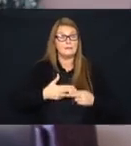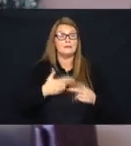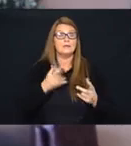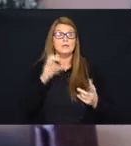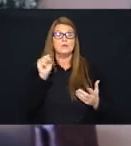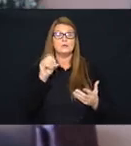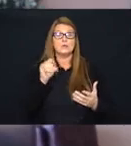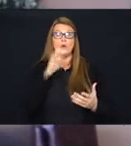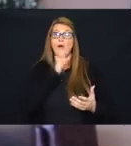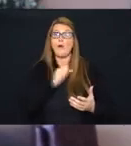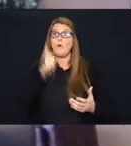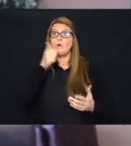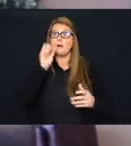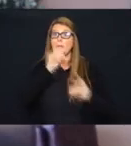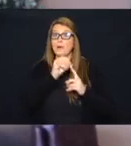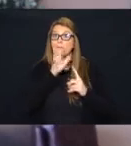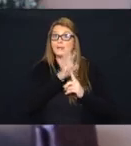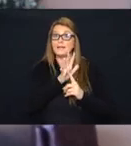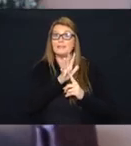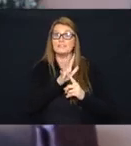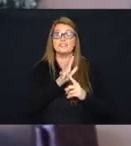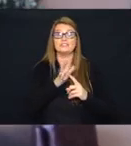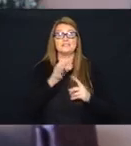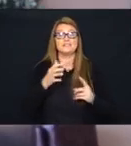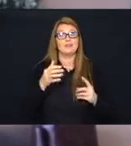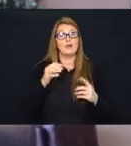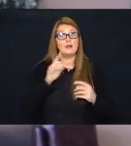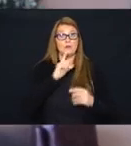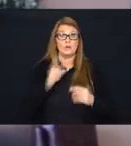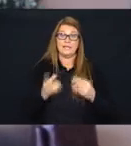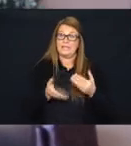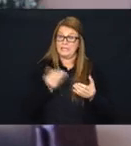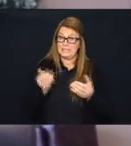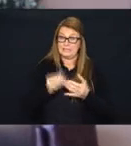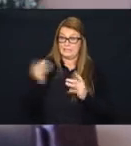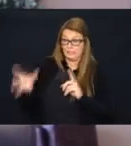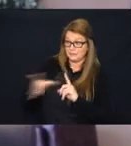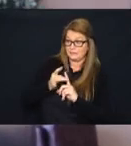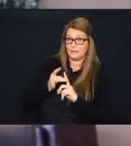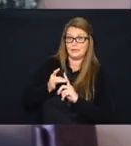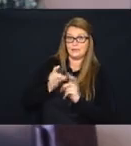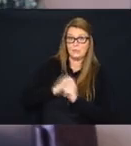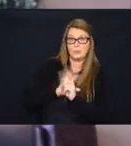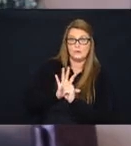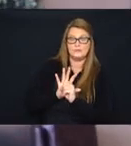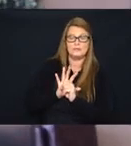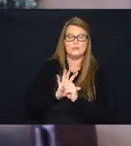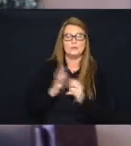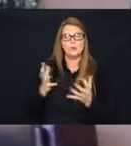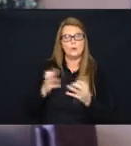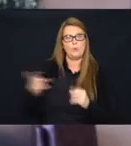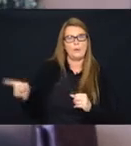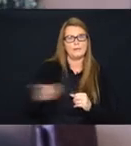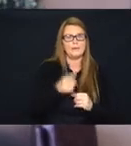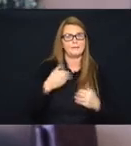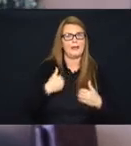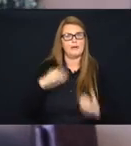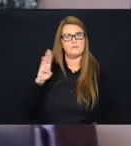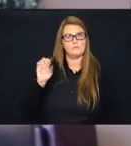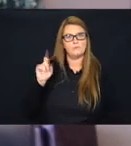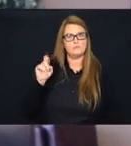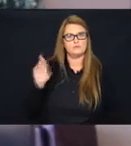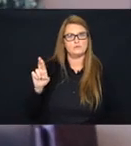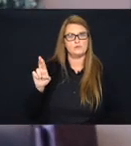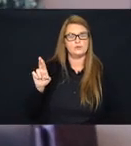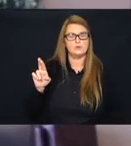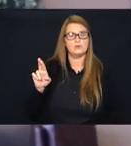older population that is inherently more susceptible, then we very much want to encourage people to get boosted, particularly